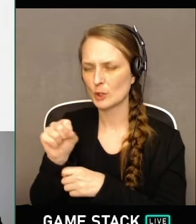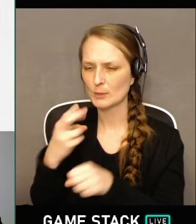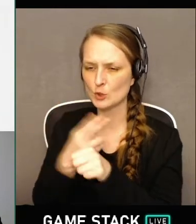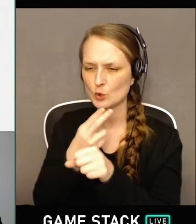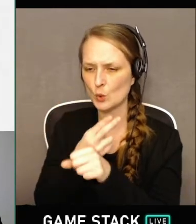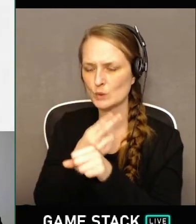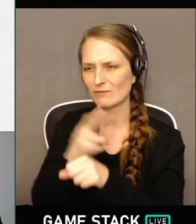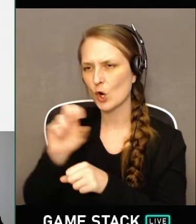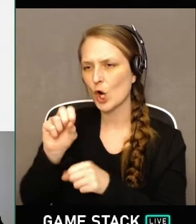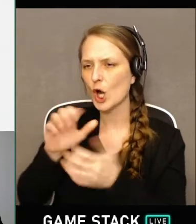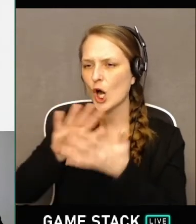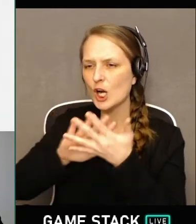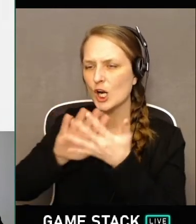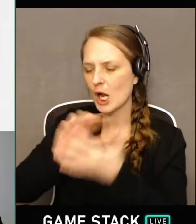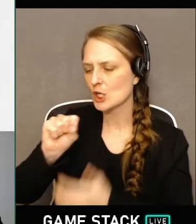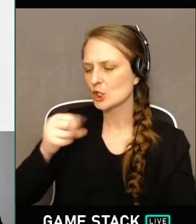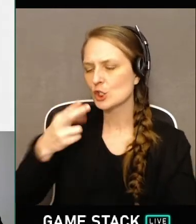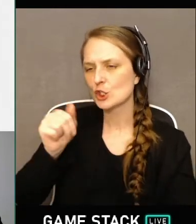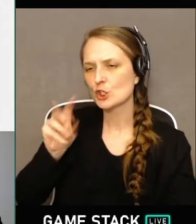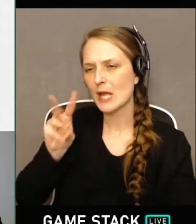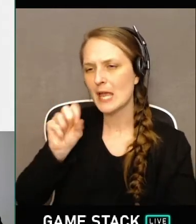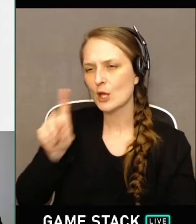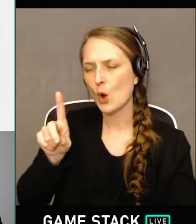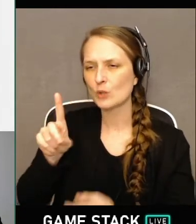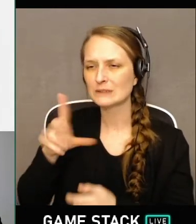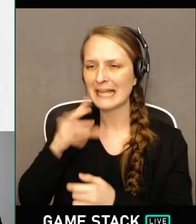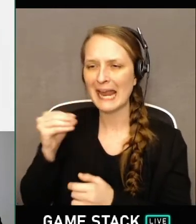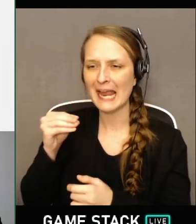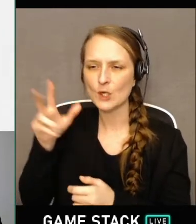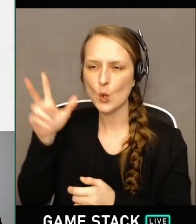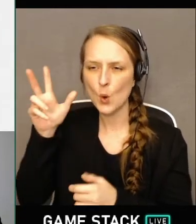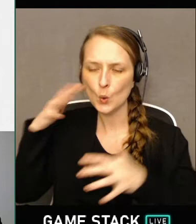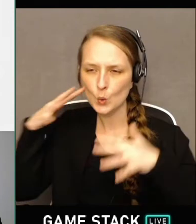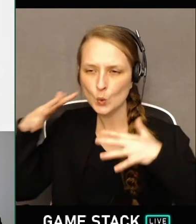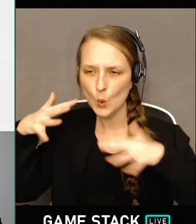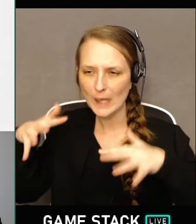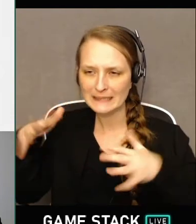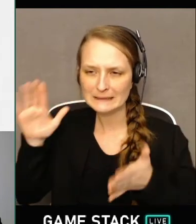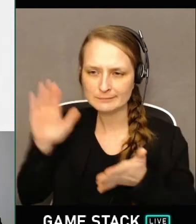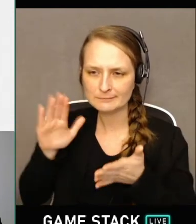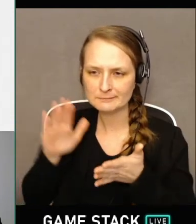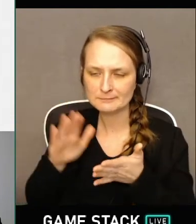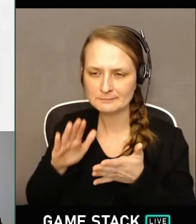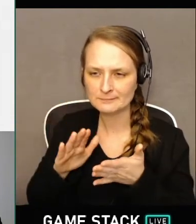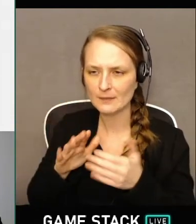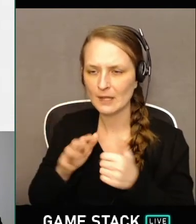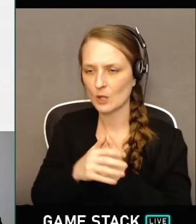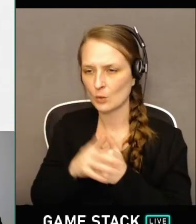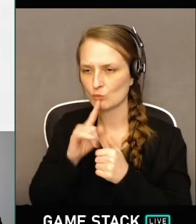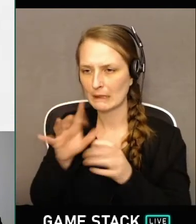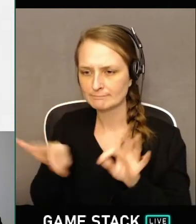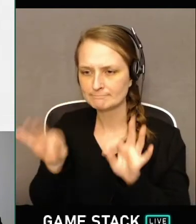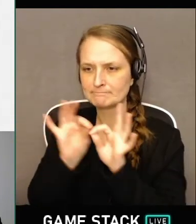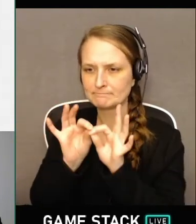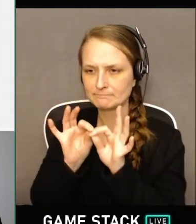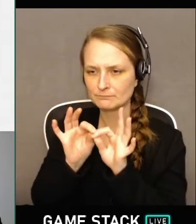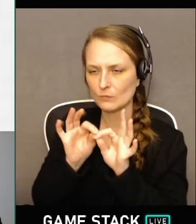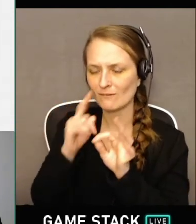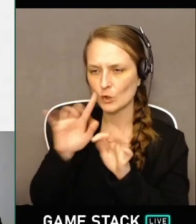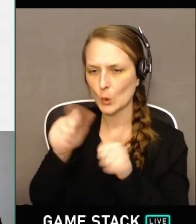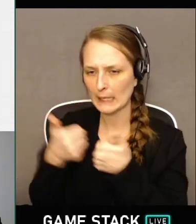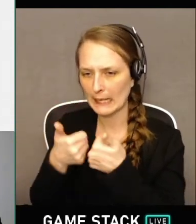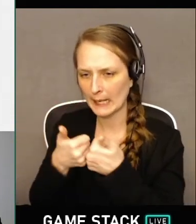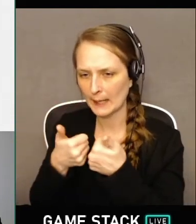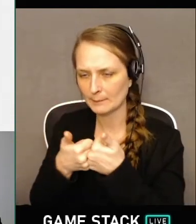and reflections. Optimized denoising is critical when implementing DirectX ray tracing effects into your game, and our FidelityFX denoiser delivers